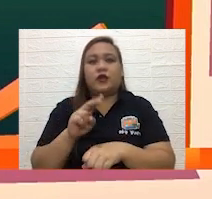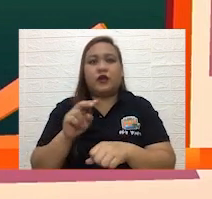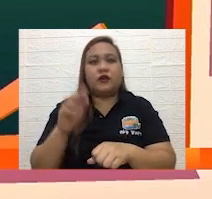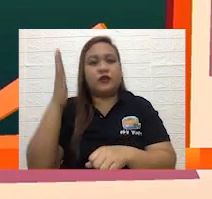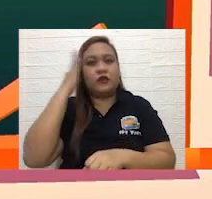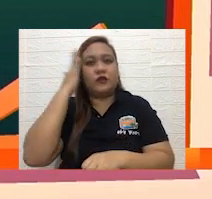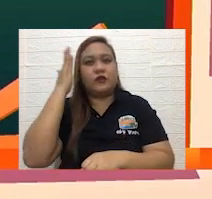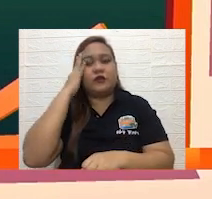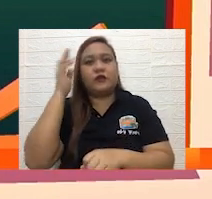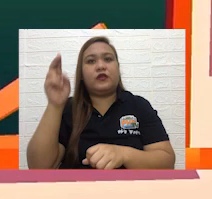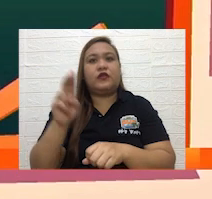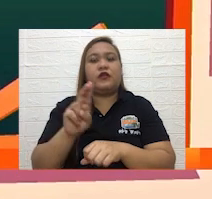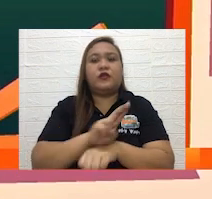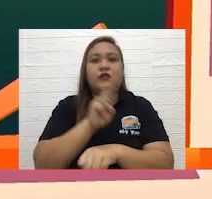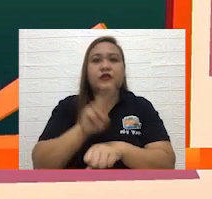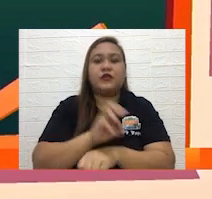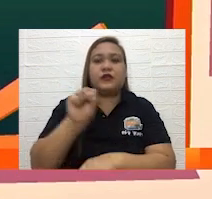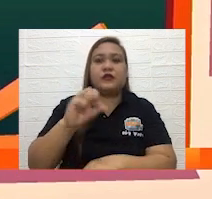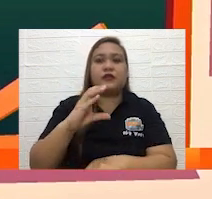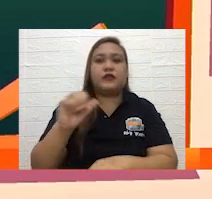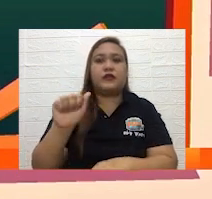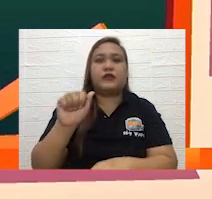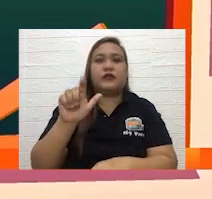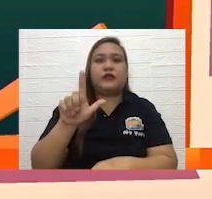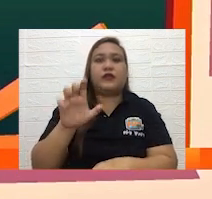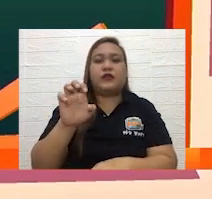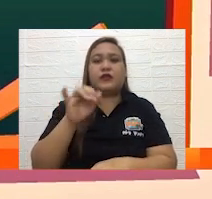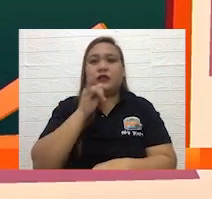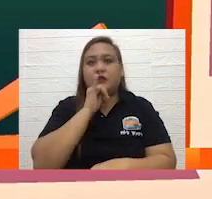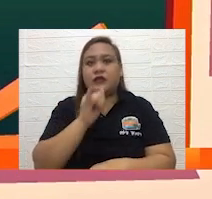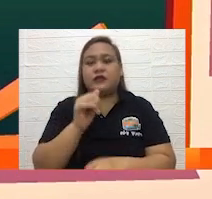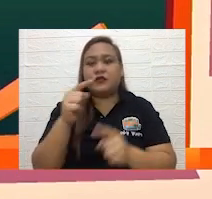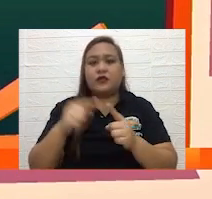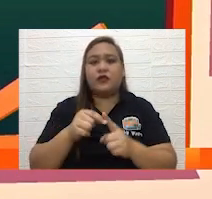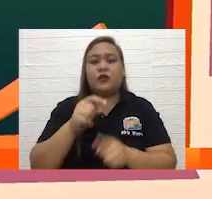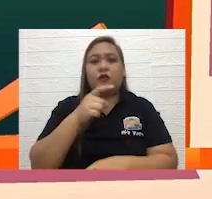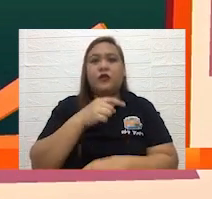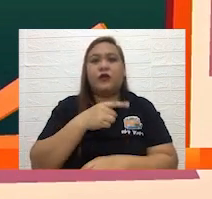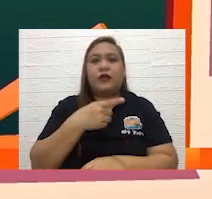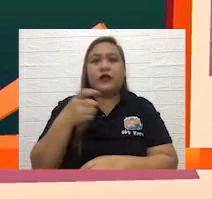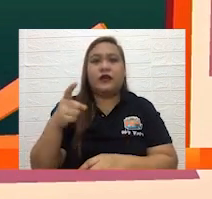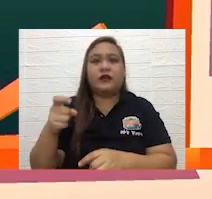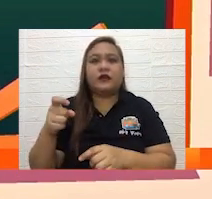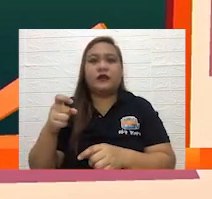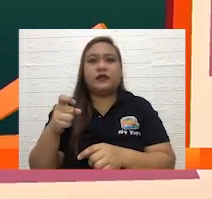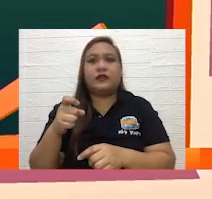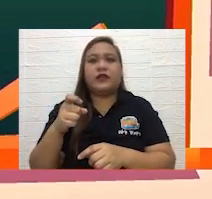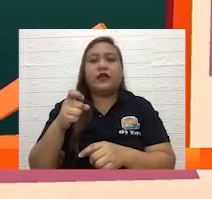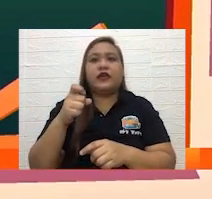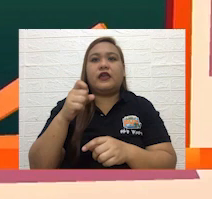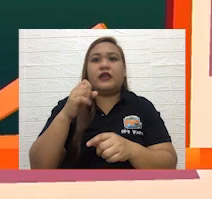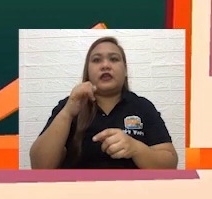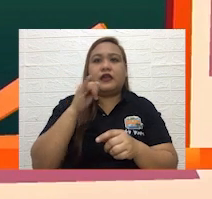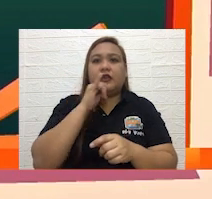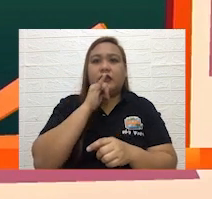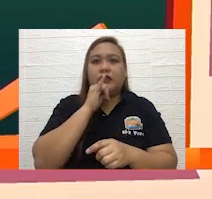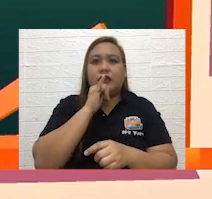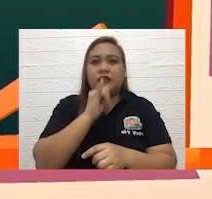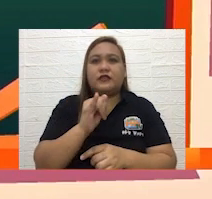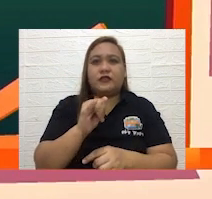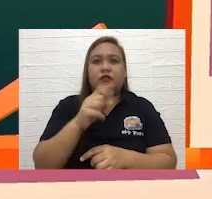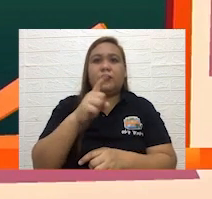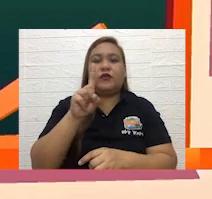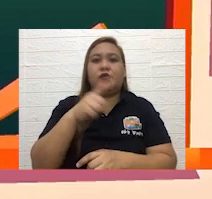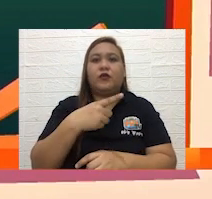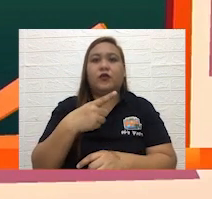drafting architectural drawing is 1:100 meter, wherein 1 represents 1